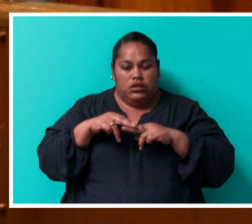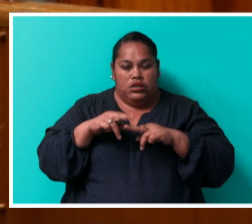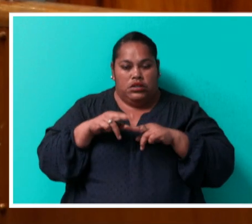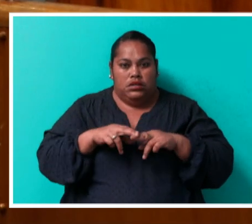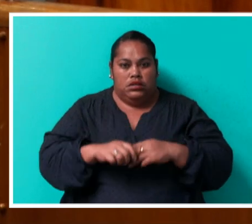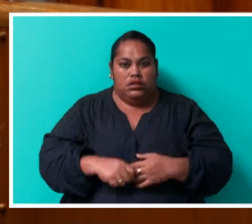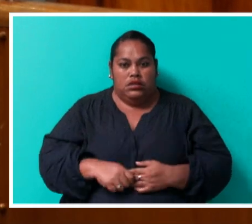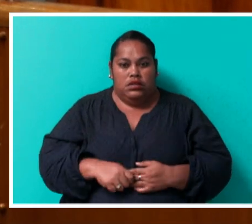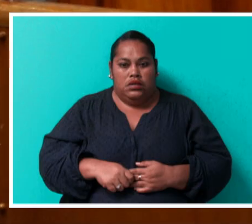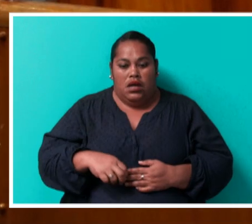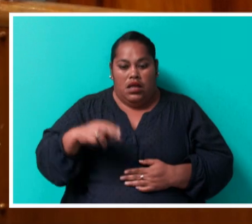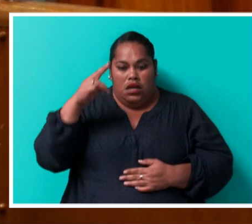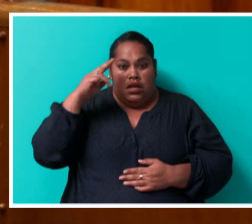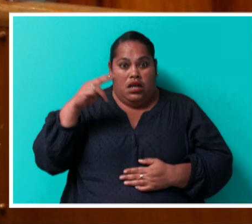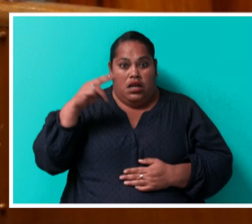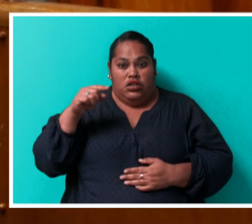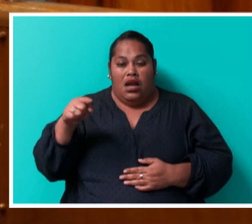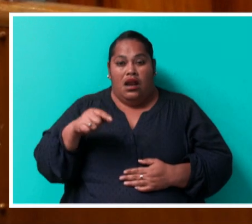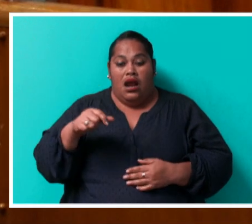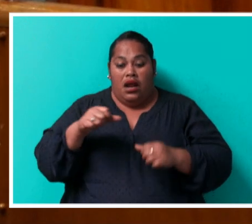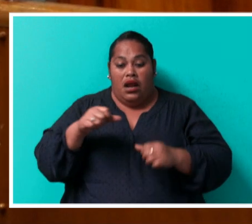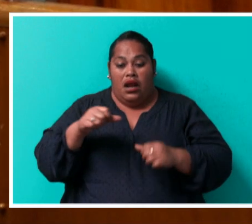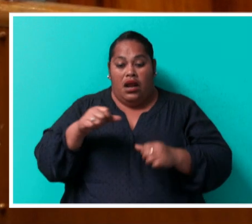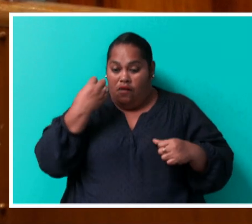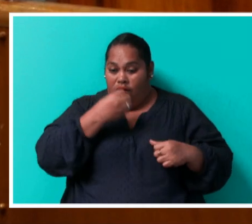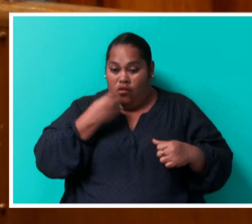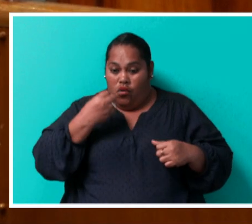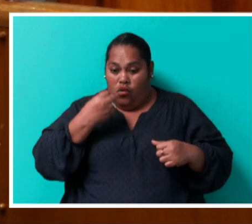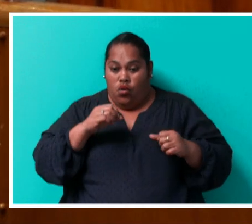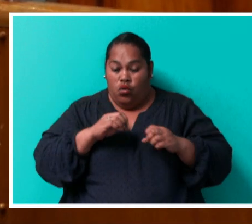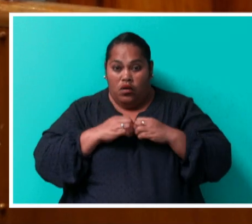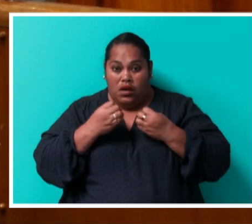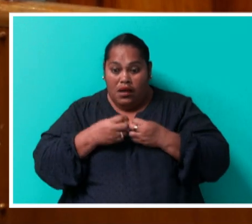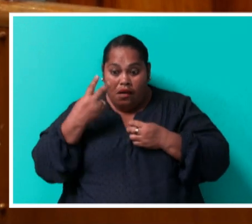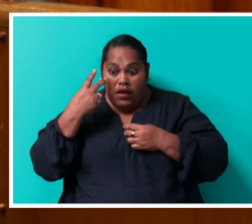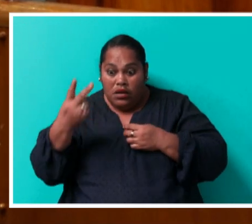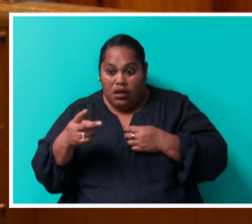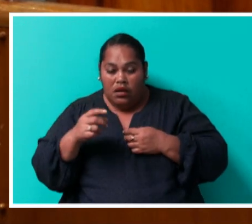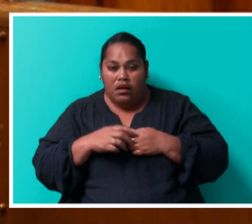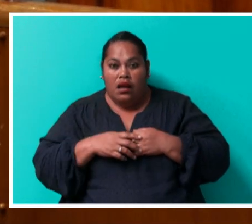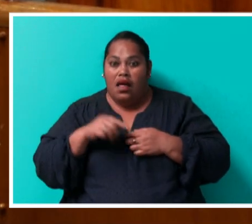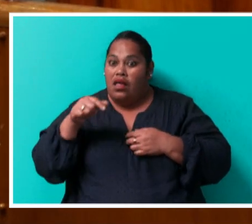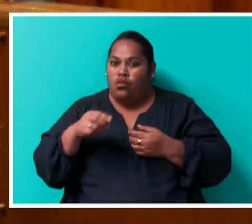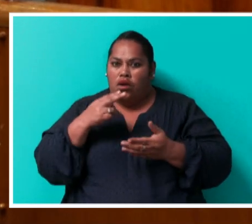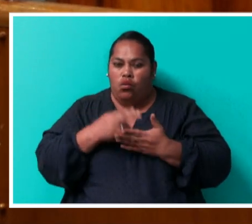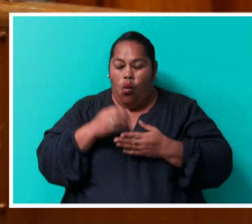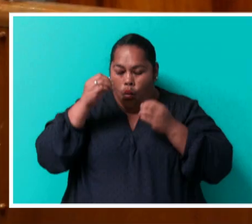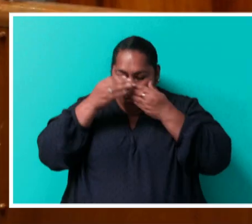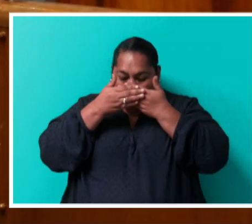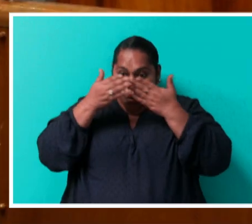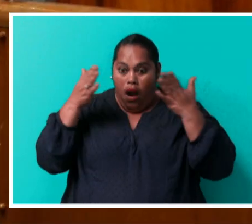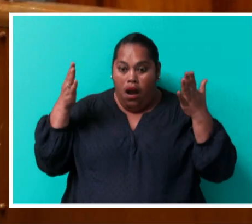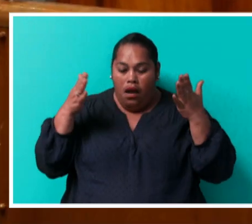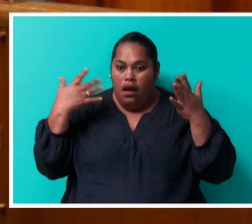The National Agricultural Food Research Organization visit, that was a real eye-opener. It started with a